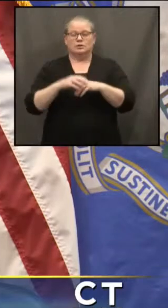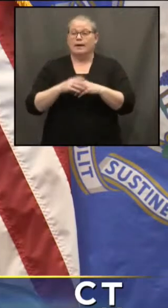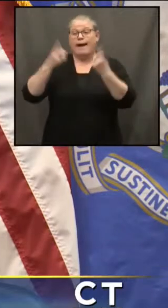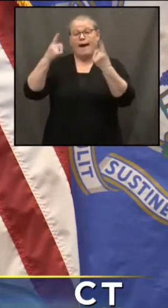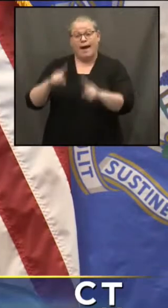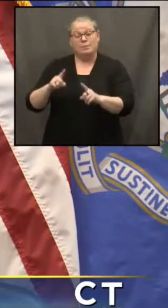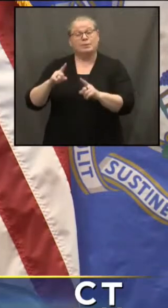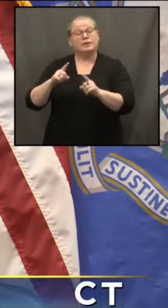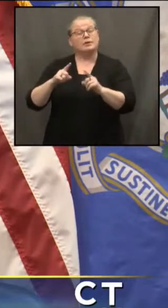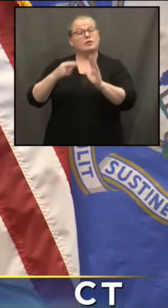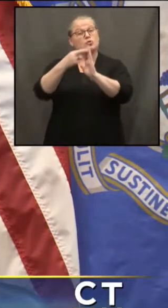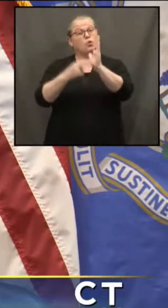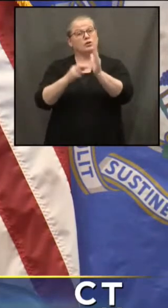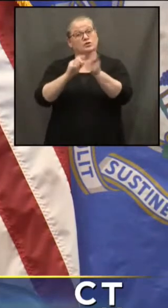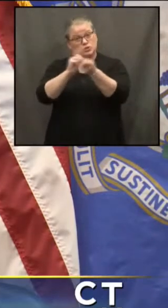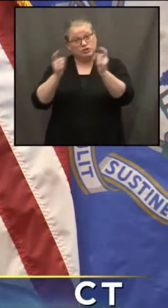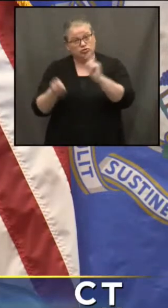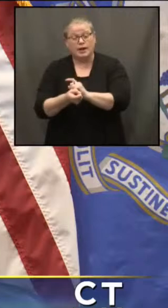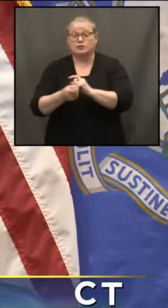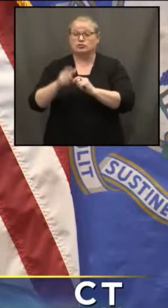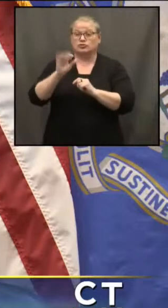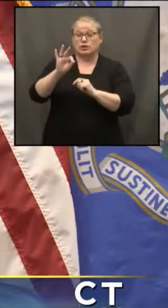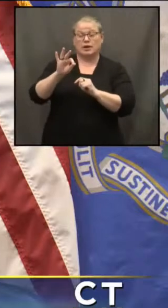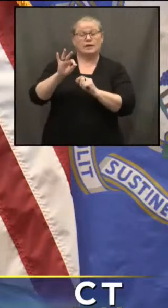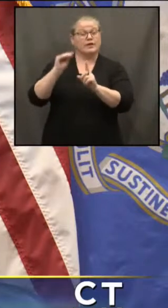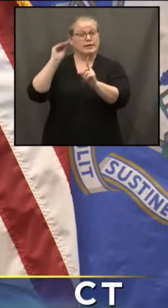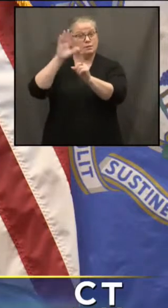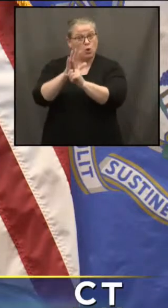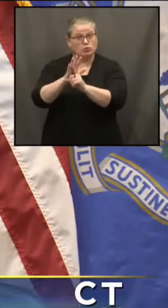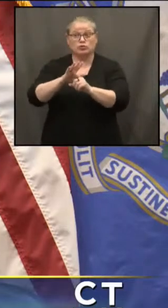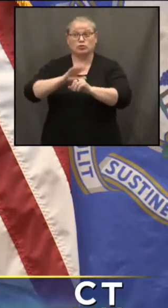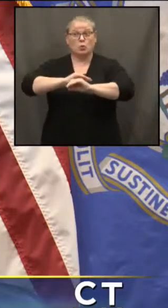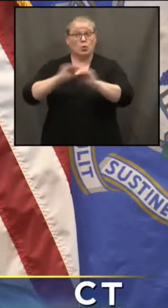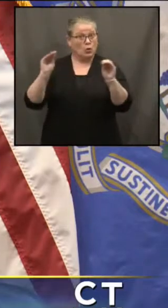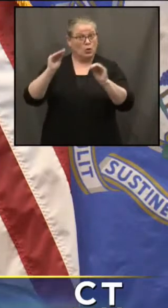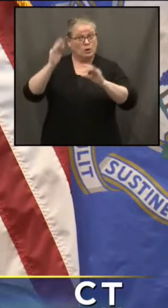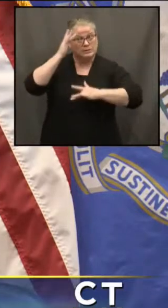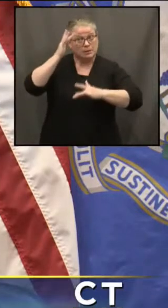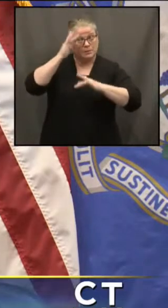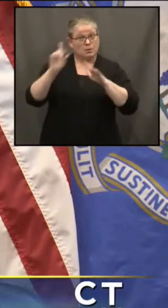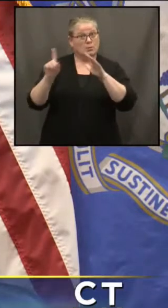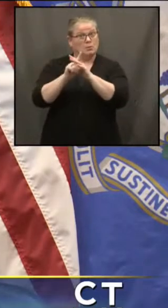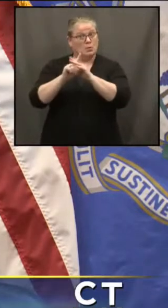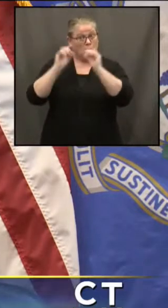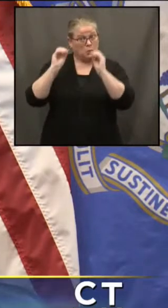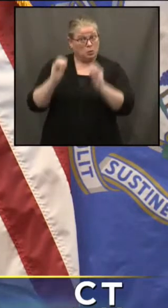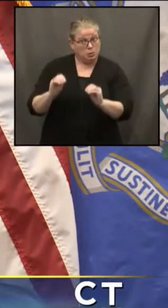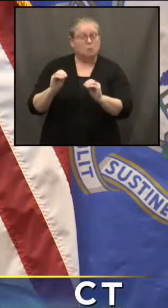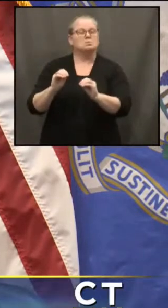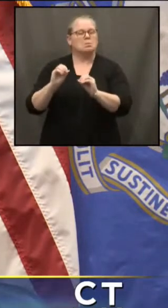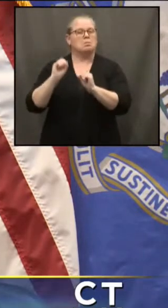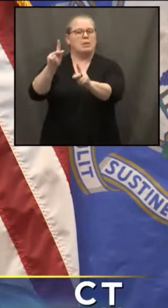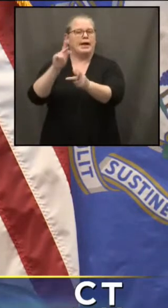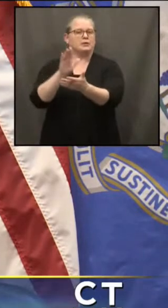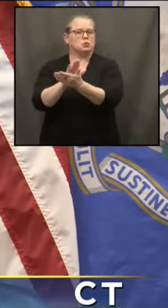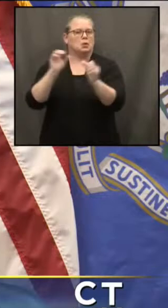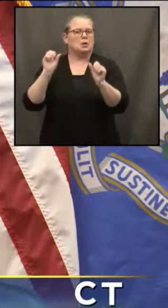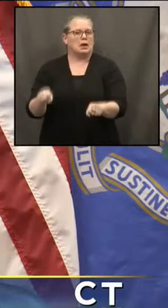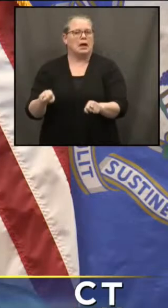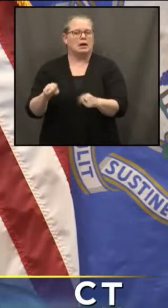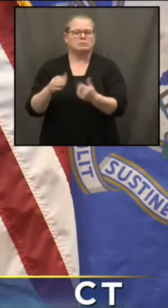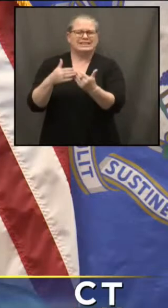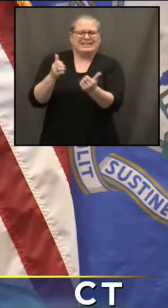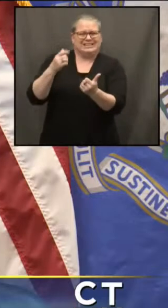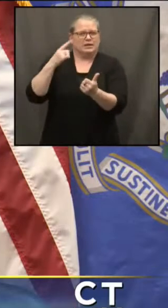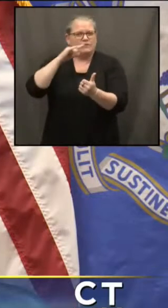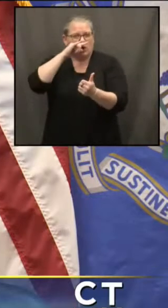symptoms, you'll be able to get back in the classroom. I think over the last few weeks, it's even easier for kids to be there. And I'd like to think that with the